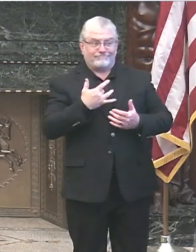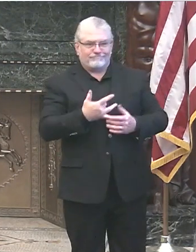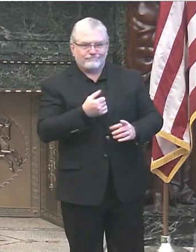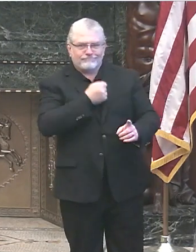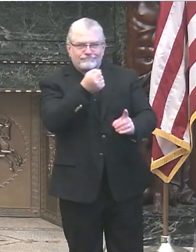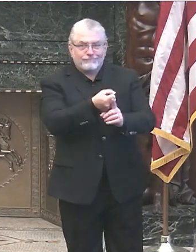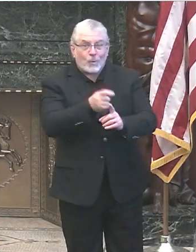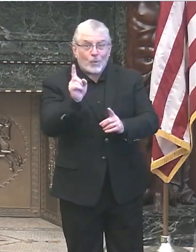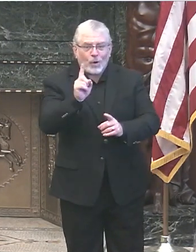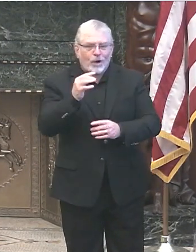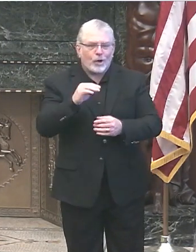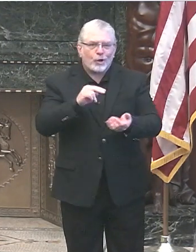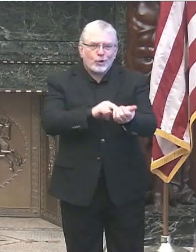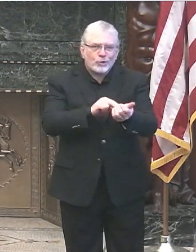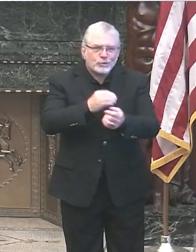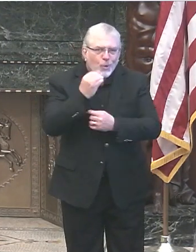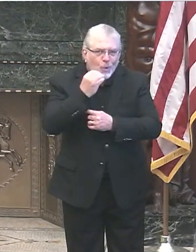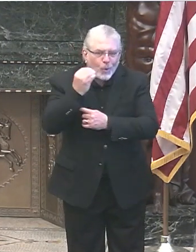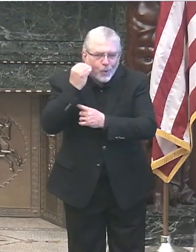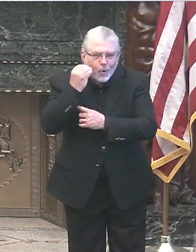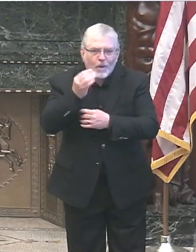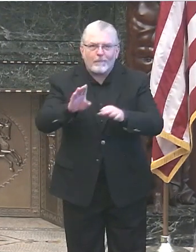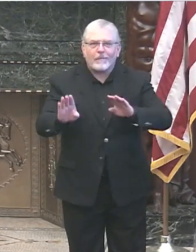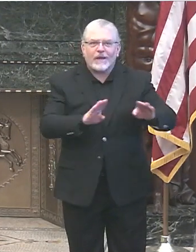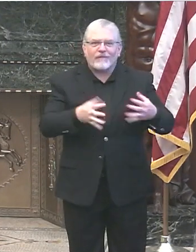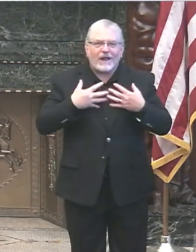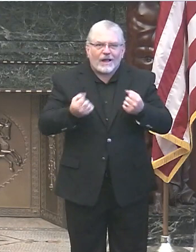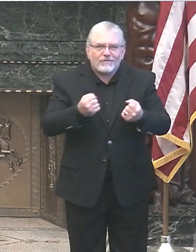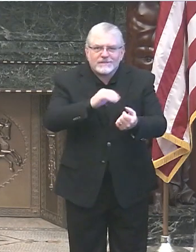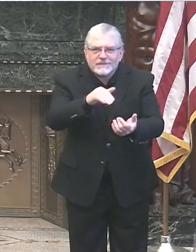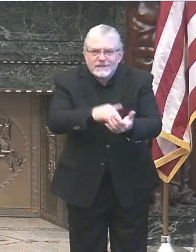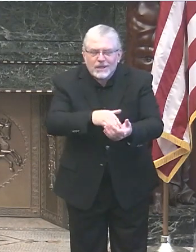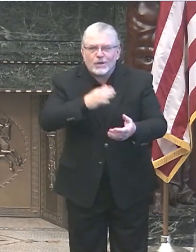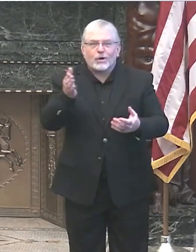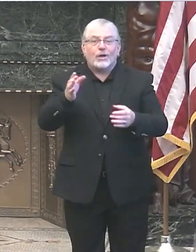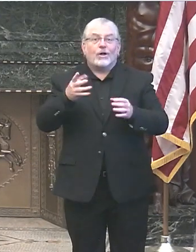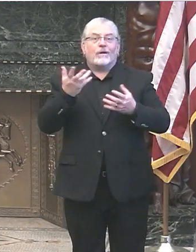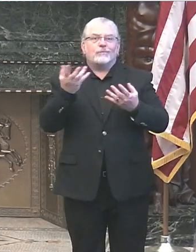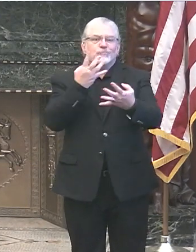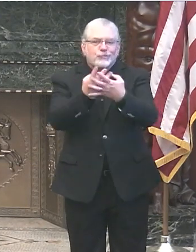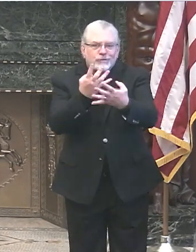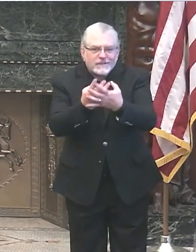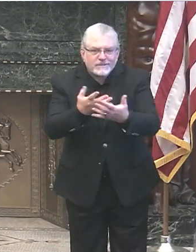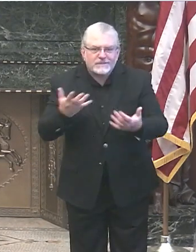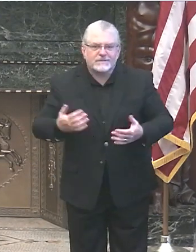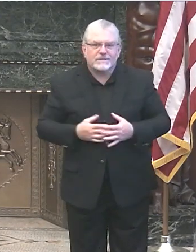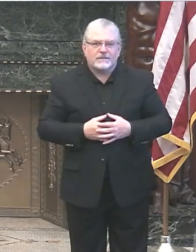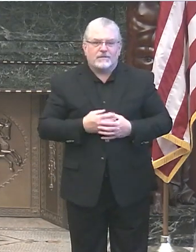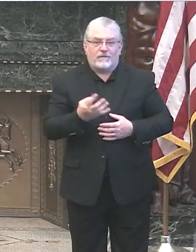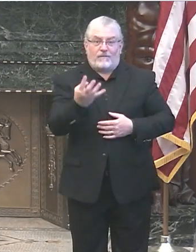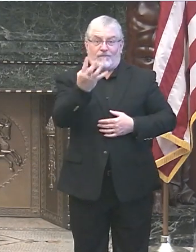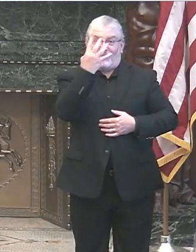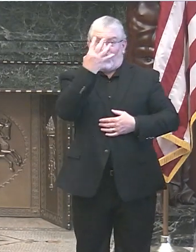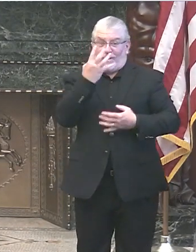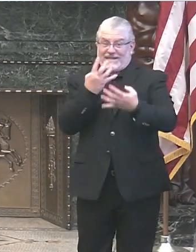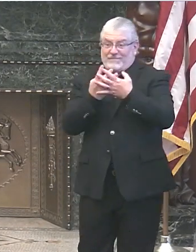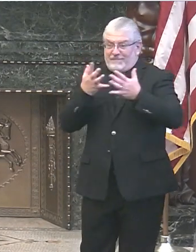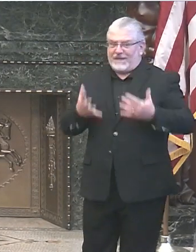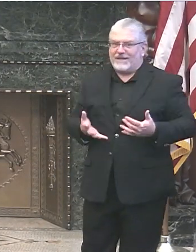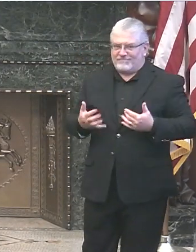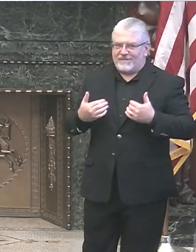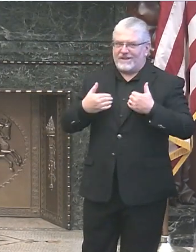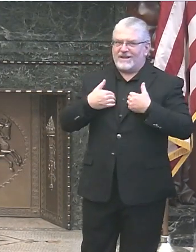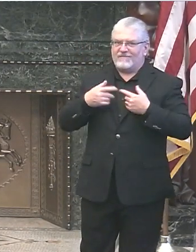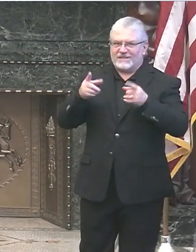city's jail. We've had 4 new inmates who have reported testing positive since this time yesterday, bringing us to a total